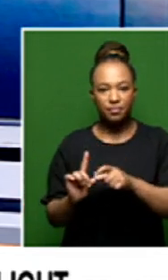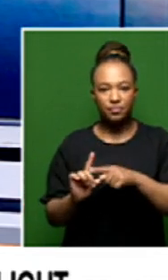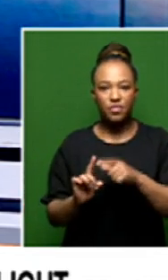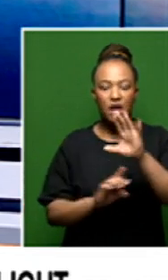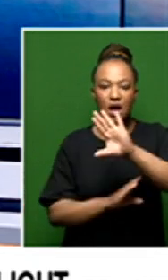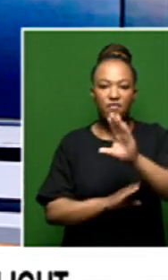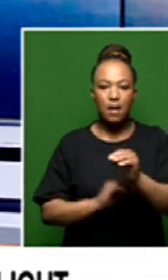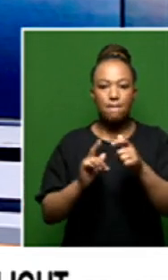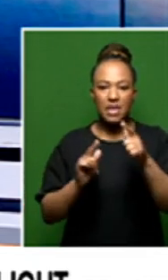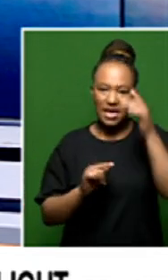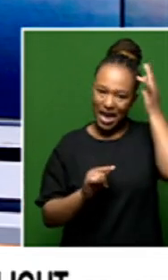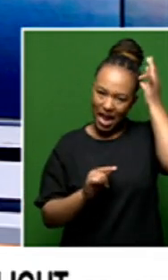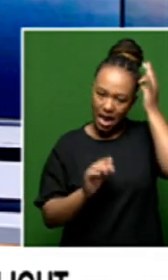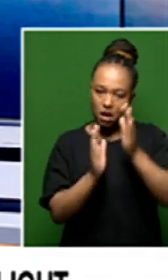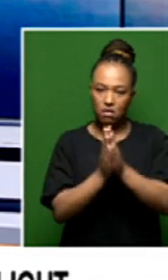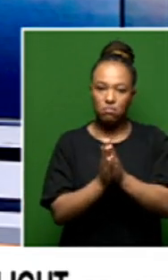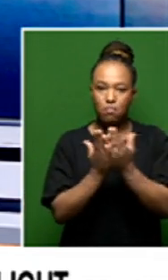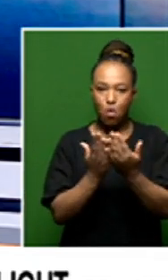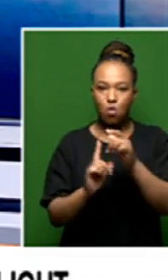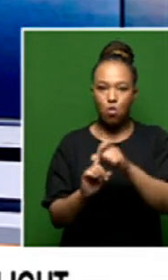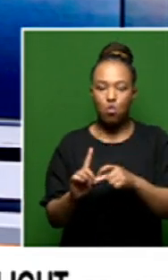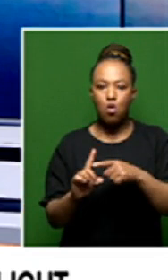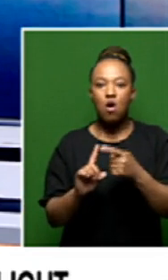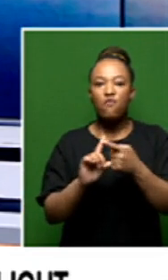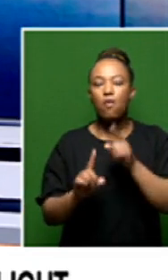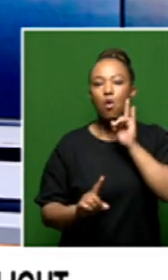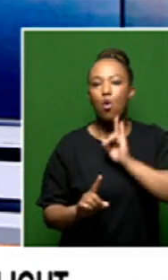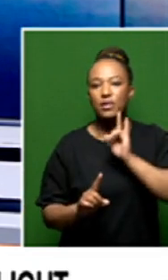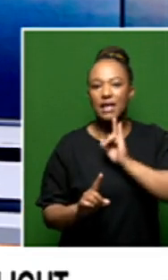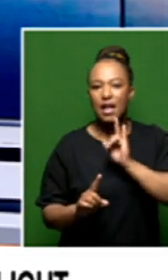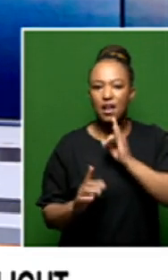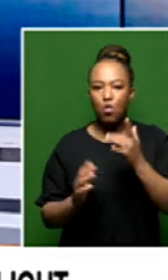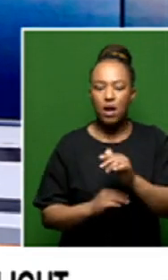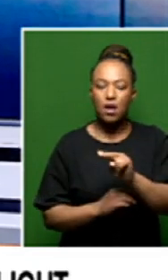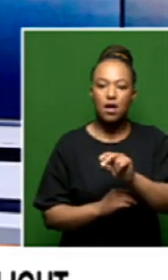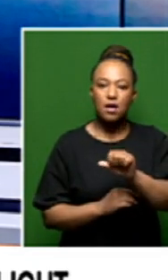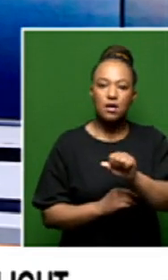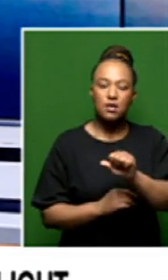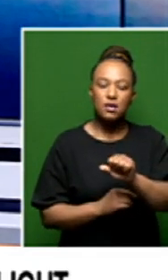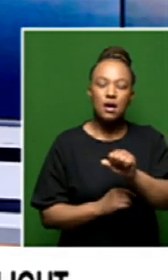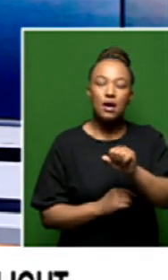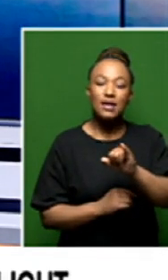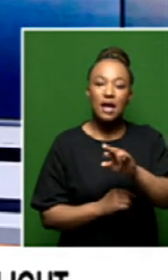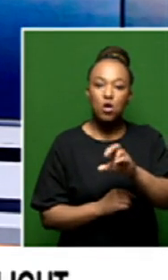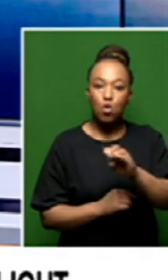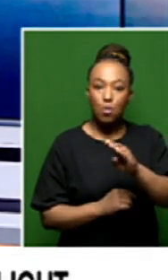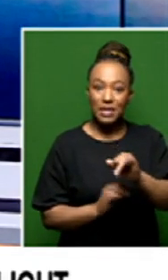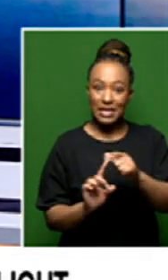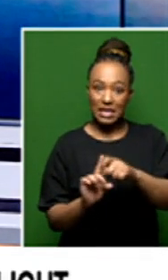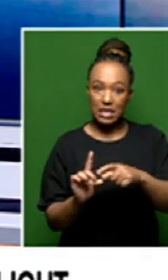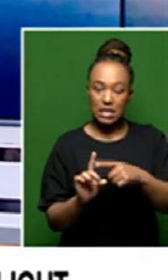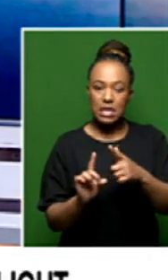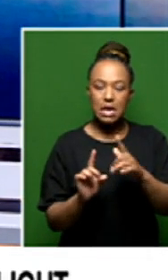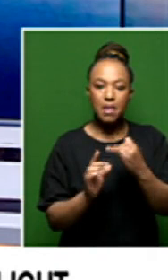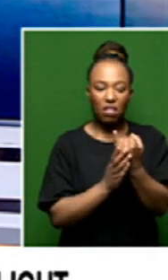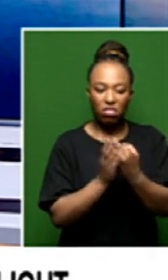Janine Jellars, joins us now on the line from a hotel room in Nairobi, where she has had to quarantine, and she's there